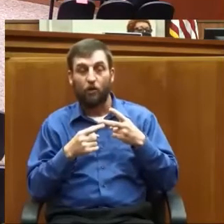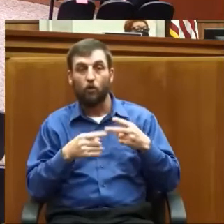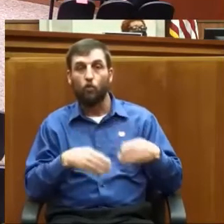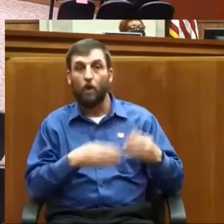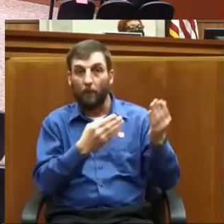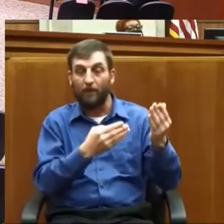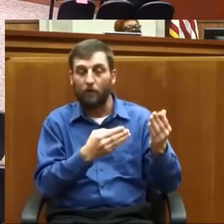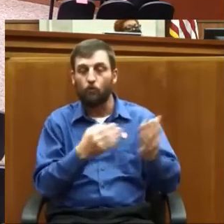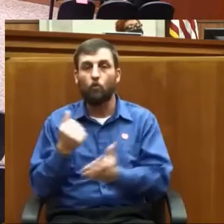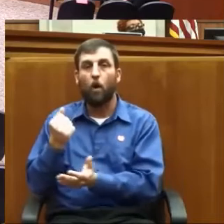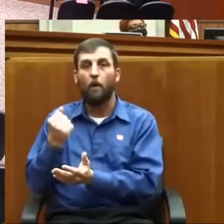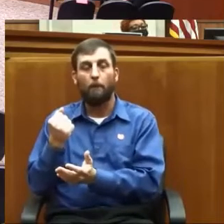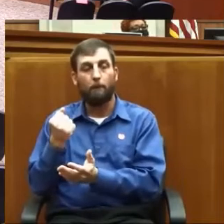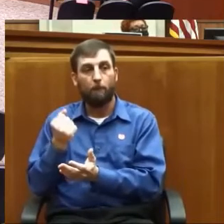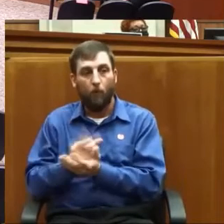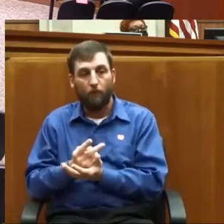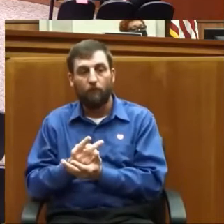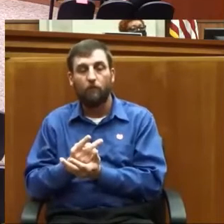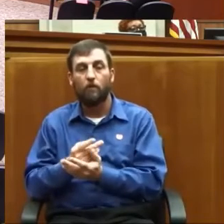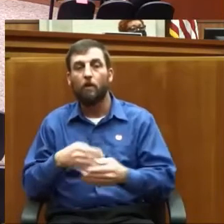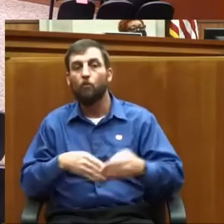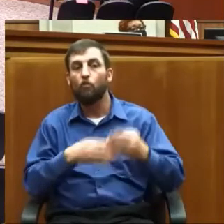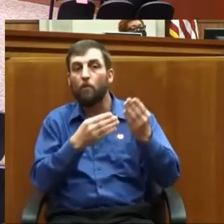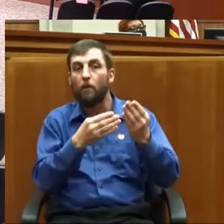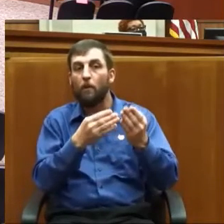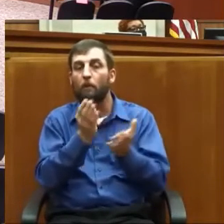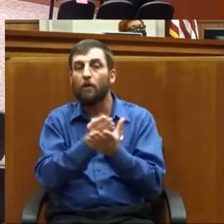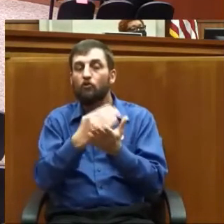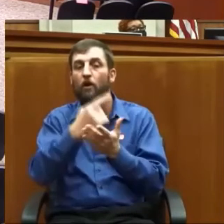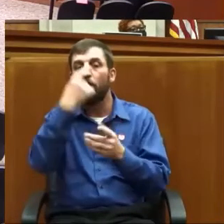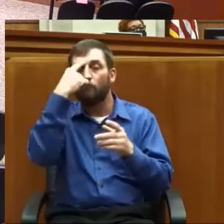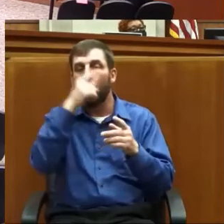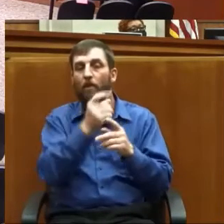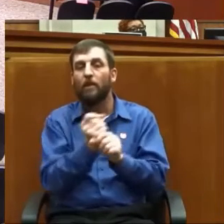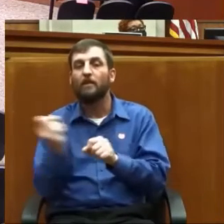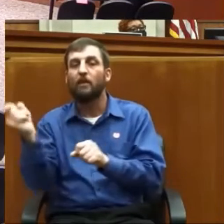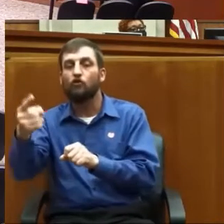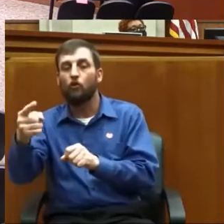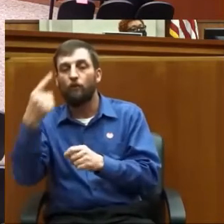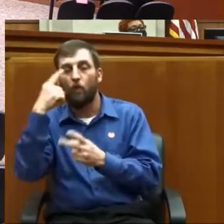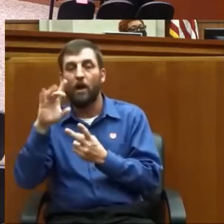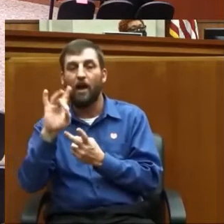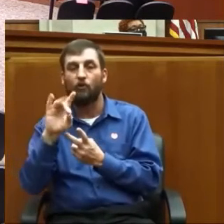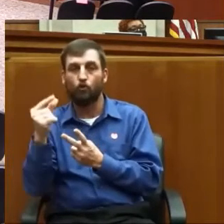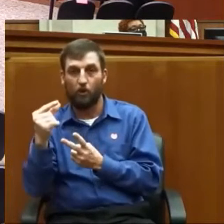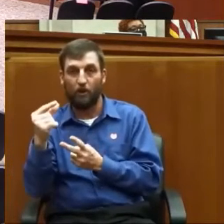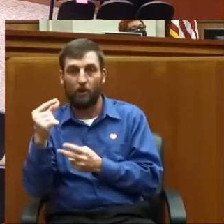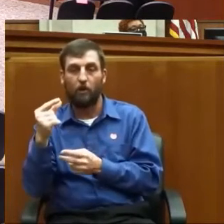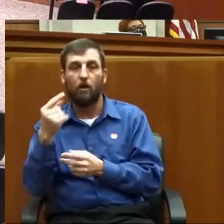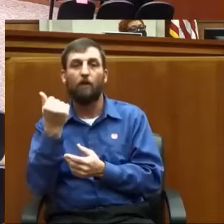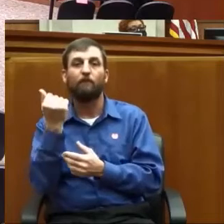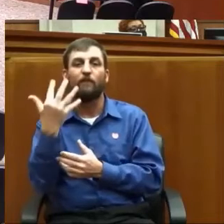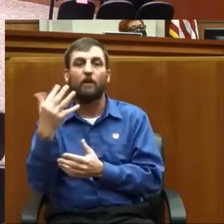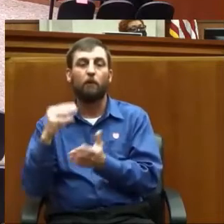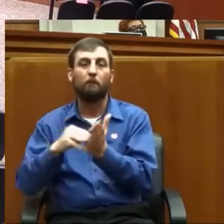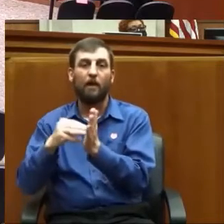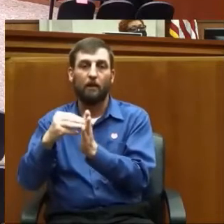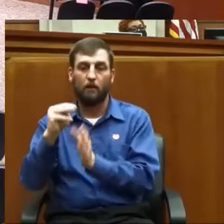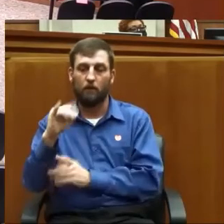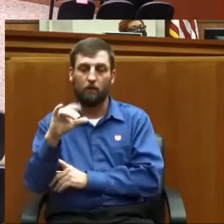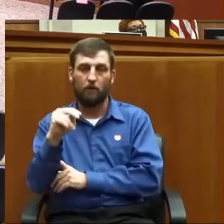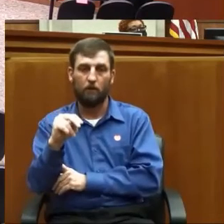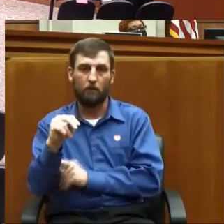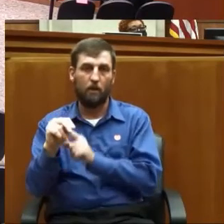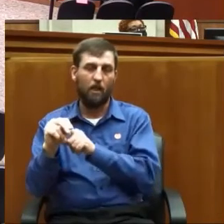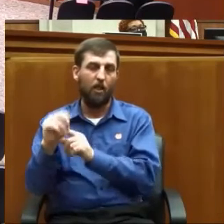to approve the recommended budget for the next year for AG, which is 15 million,